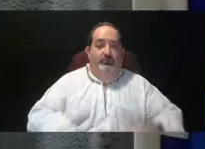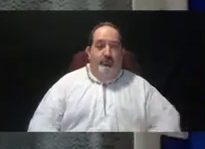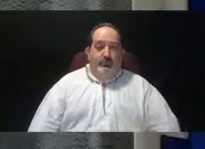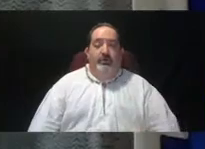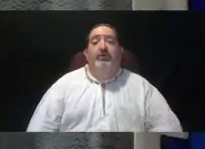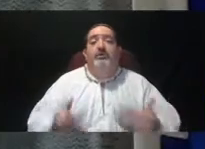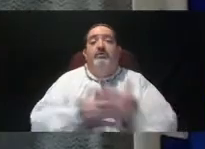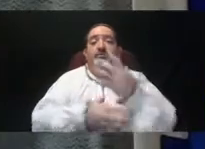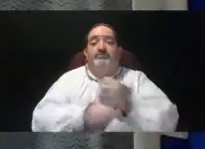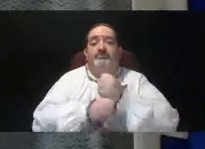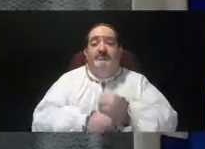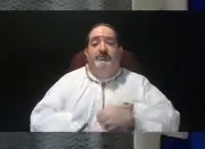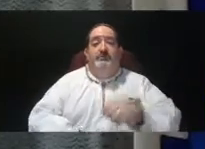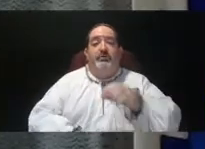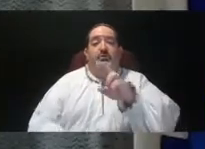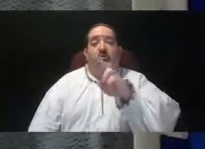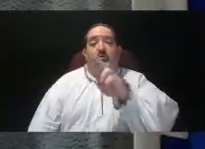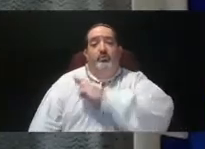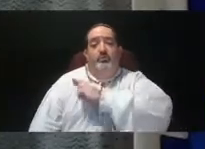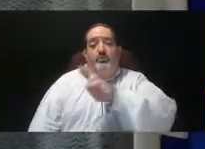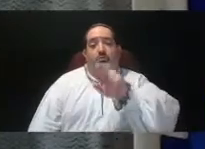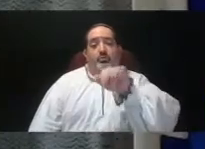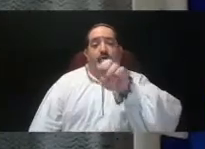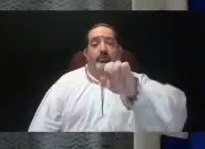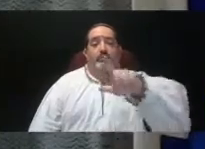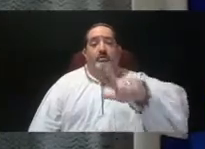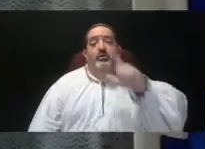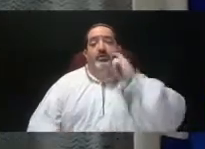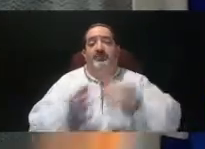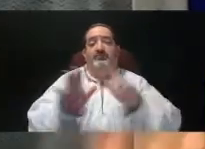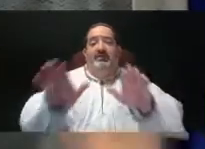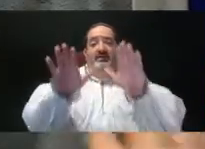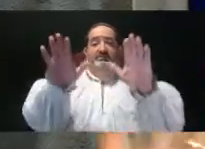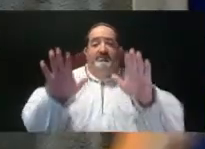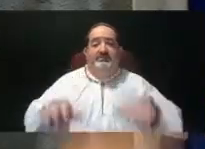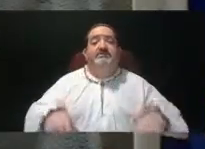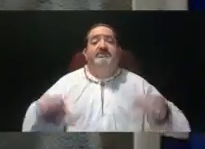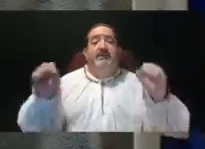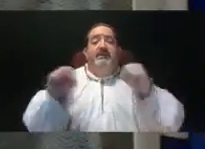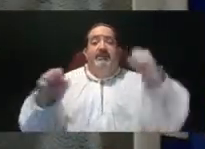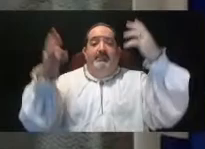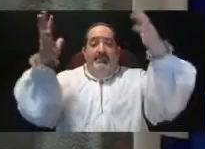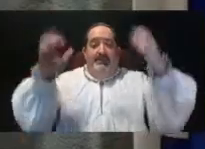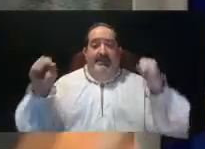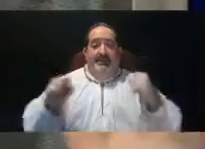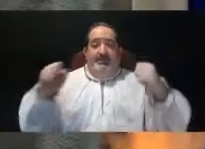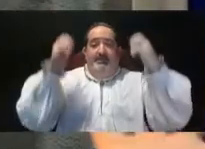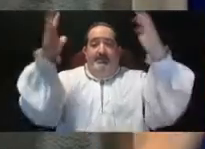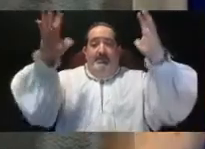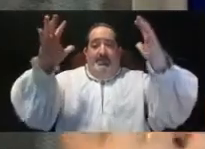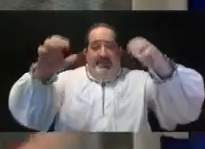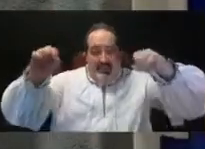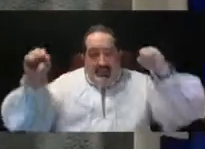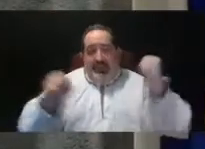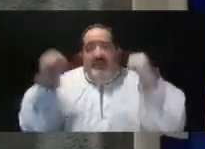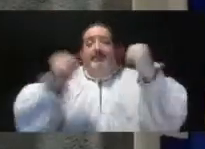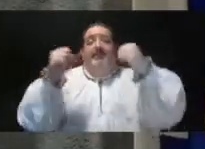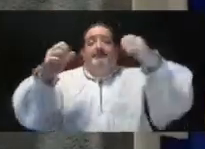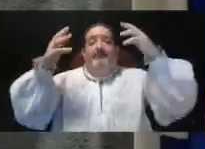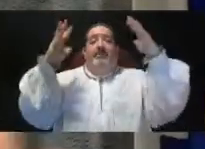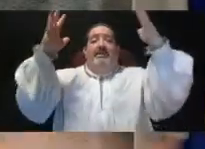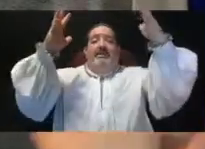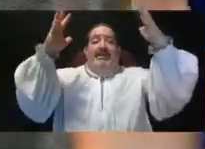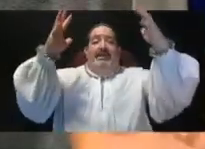For the newest recipient of the Royal Recognition of Excellence, hip hip, hip hip, hip